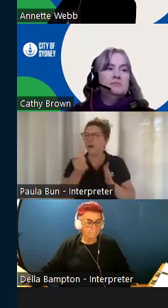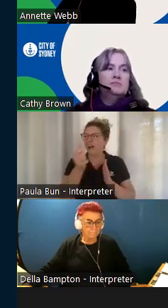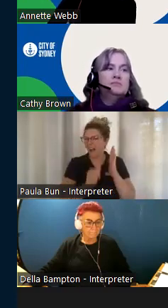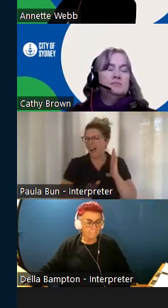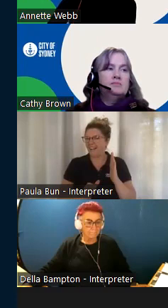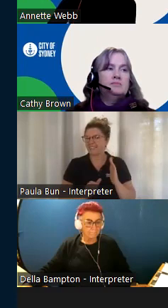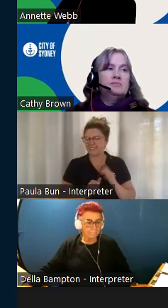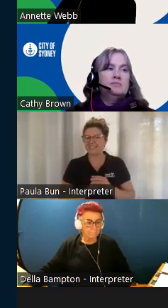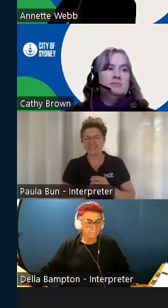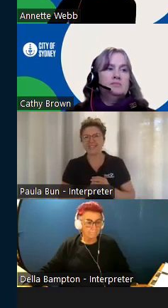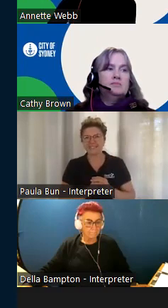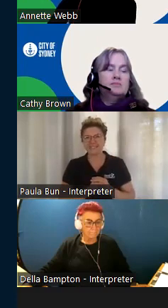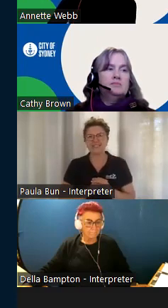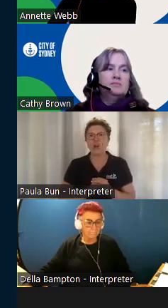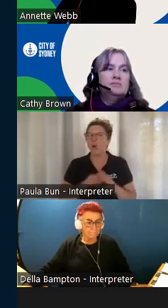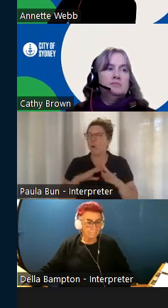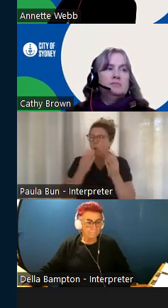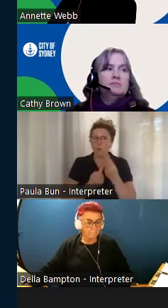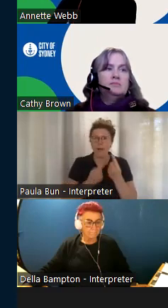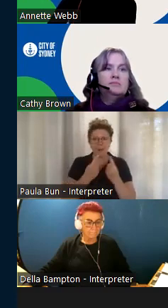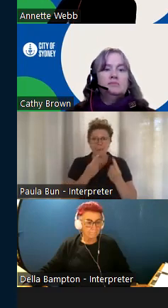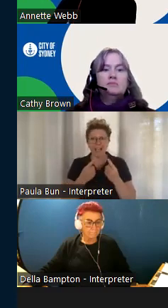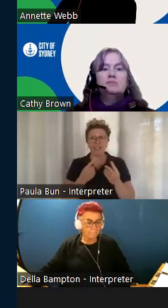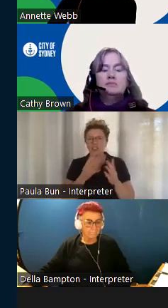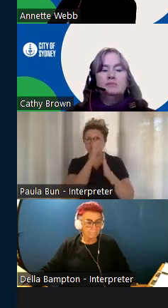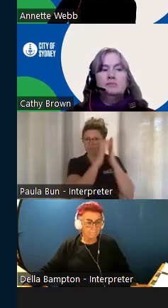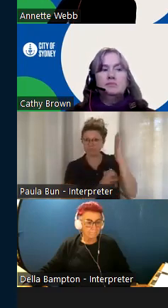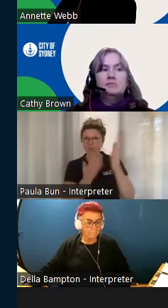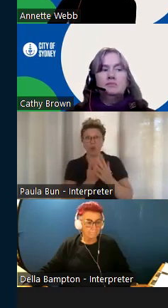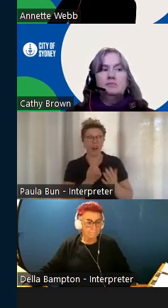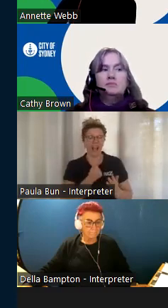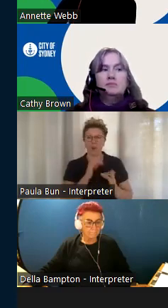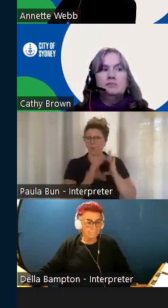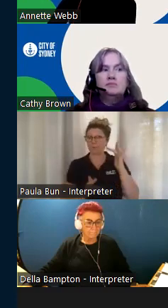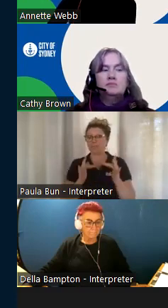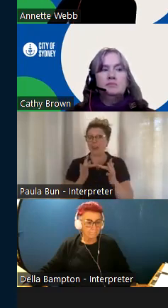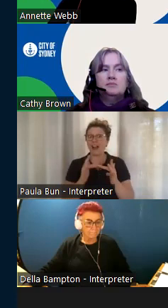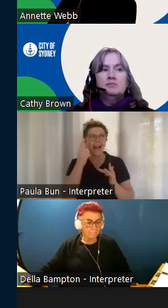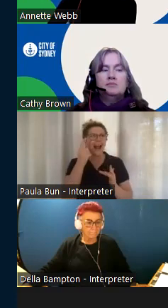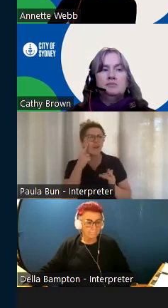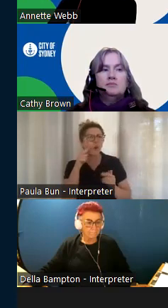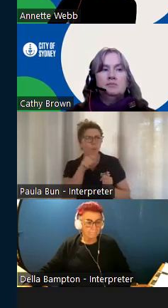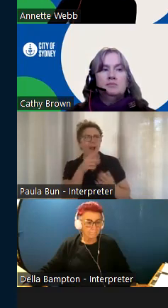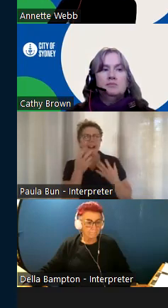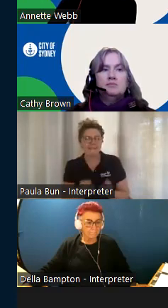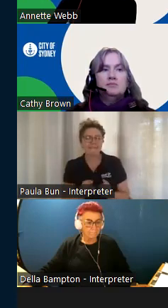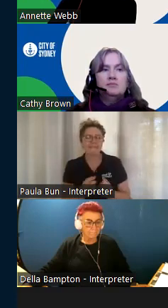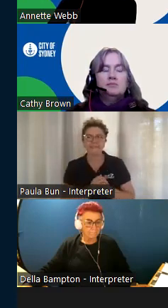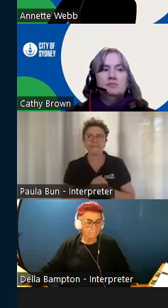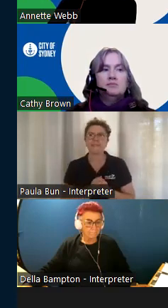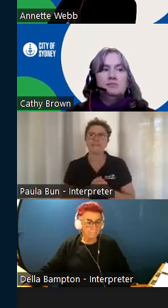can be found in the application guide, which is a PDF document on the webpage of the city's website.